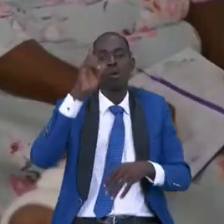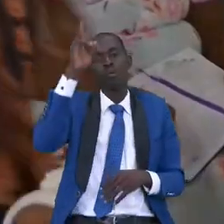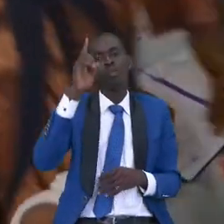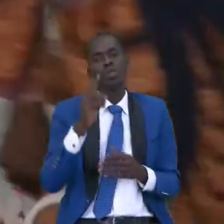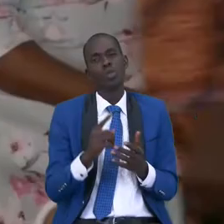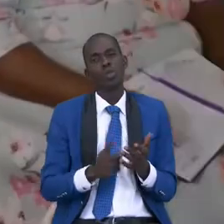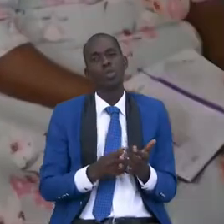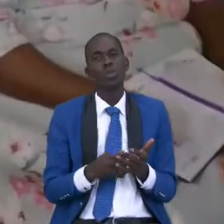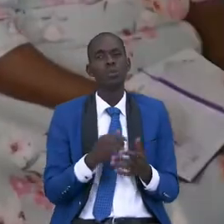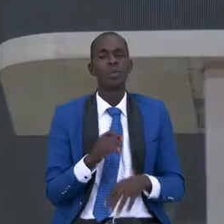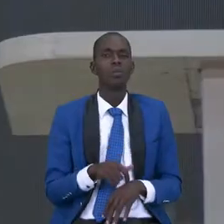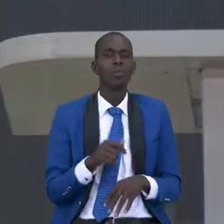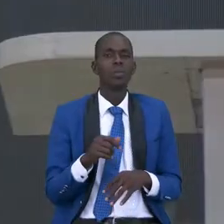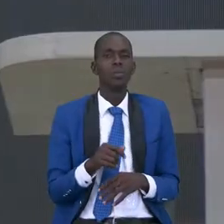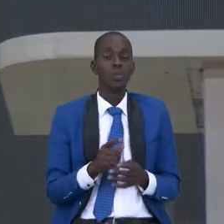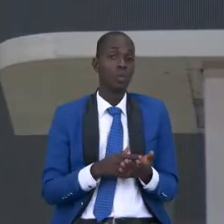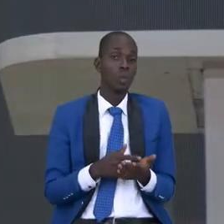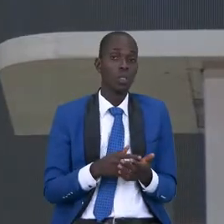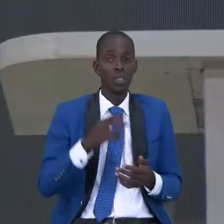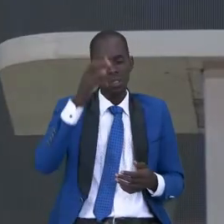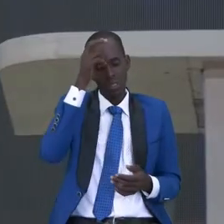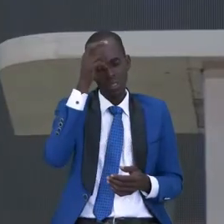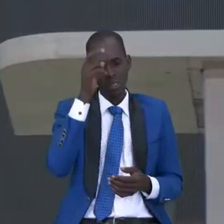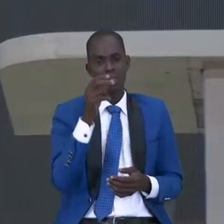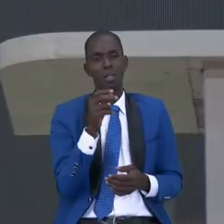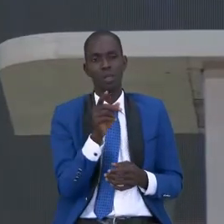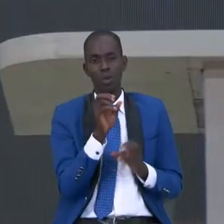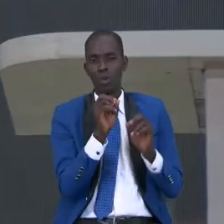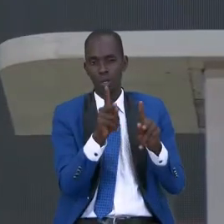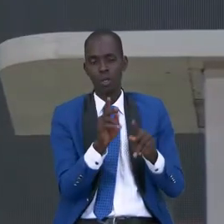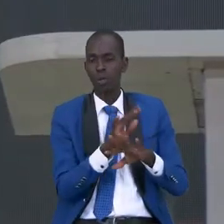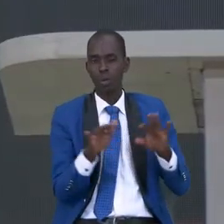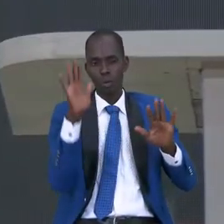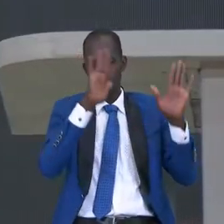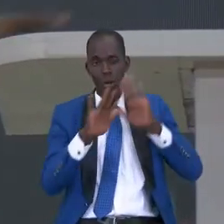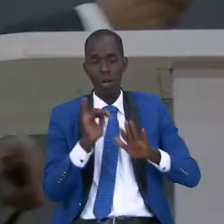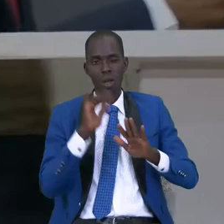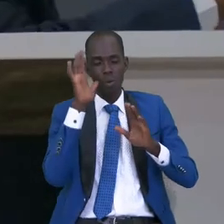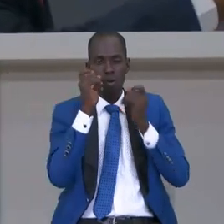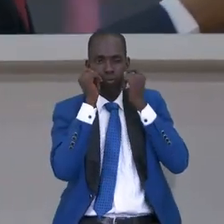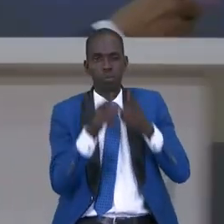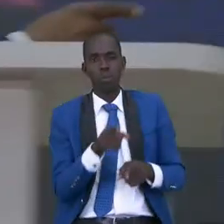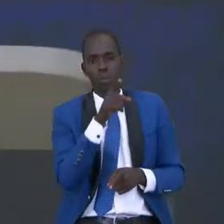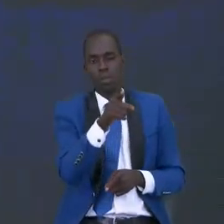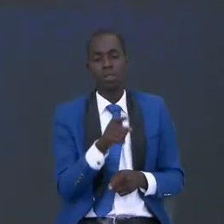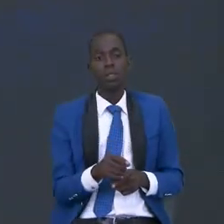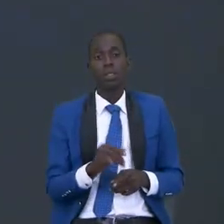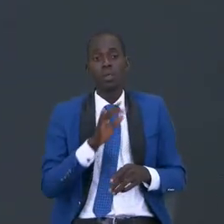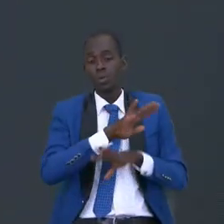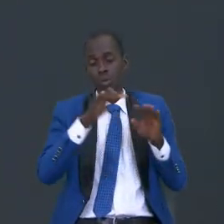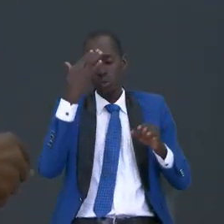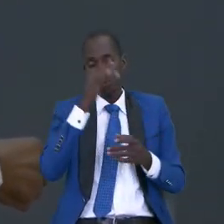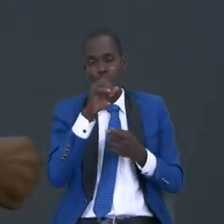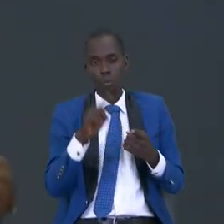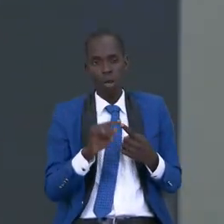Sometimes the devil says, I'll take him by surprise. He will not know when I come in, and then he